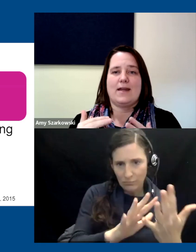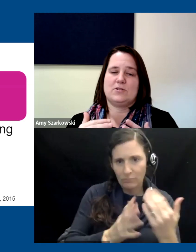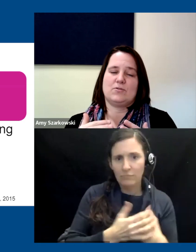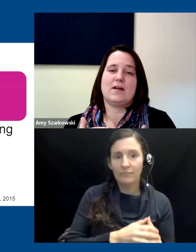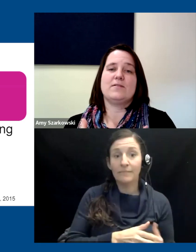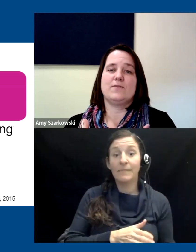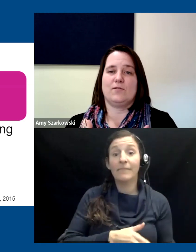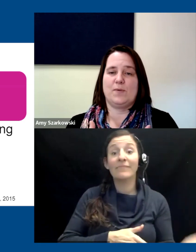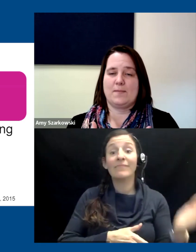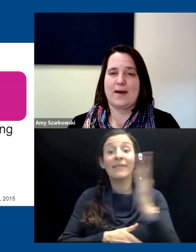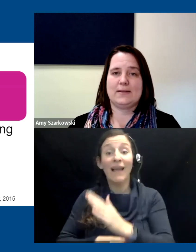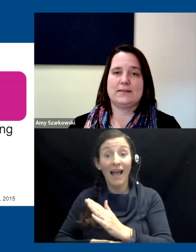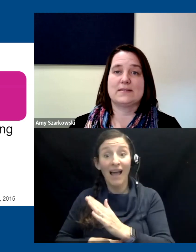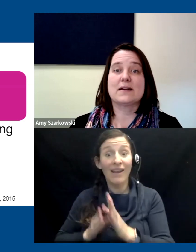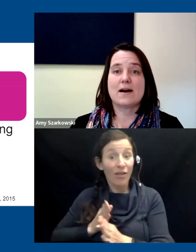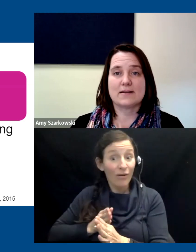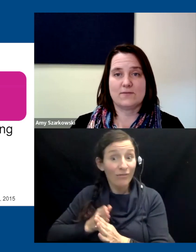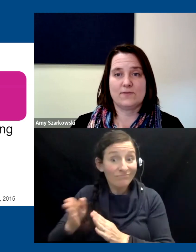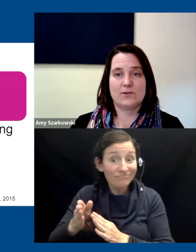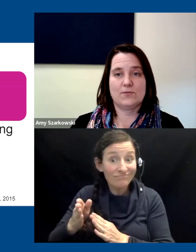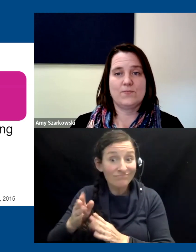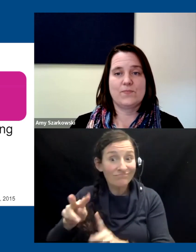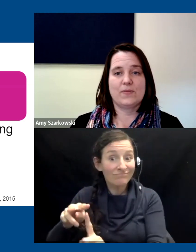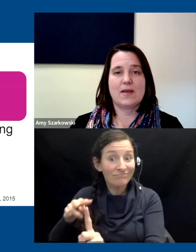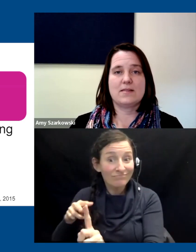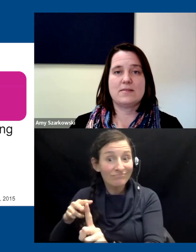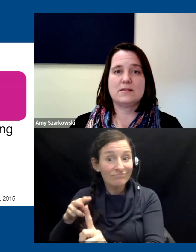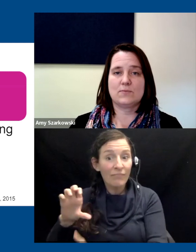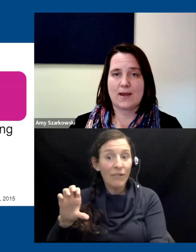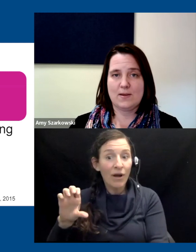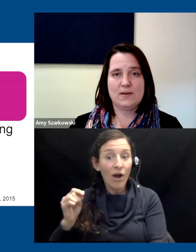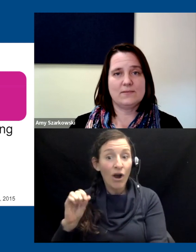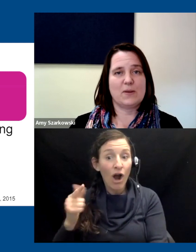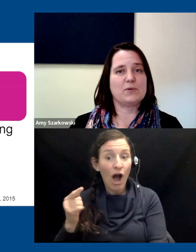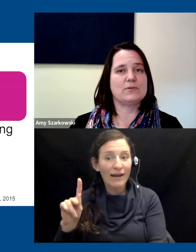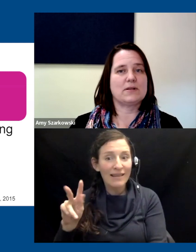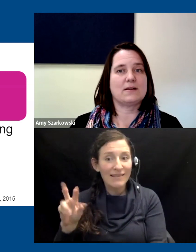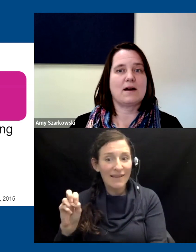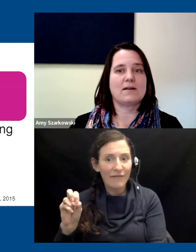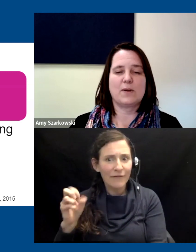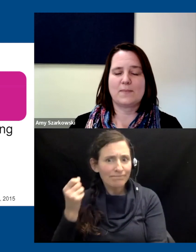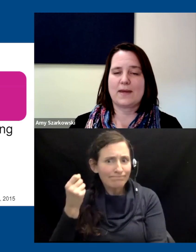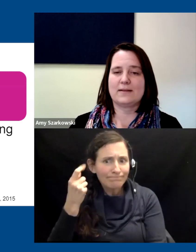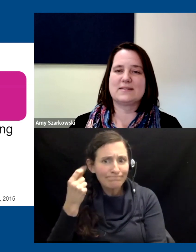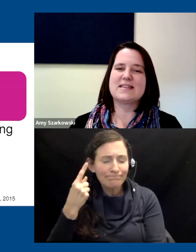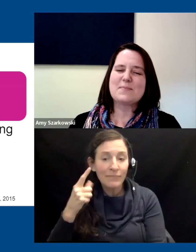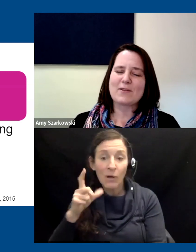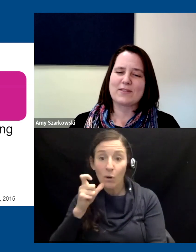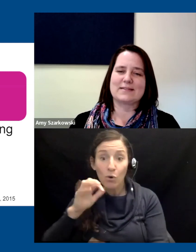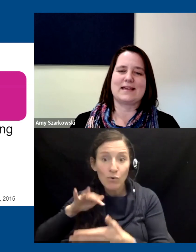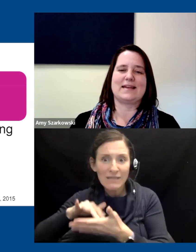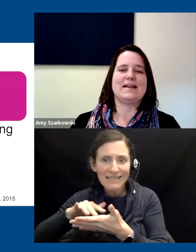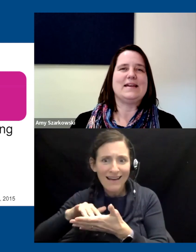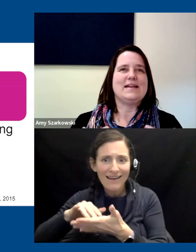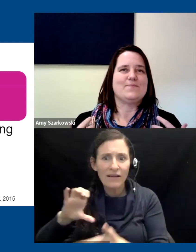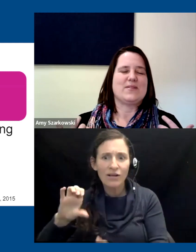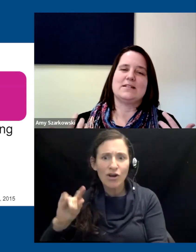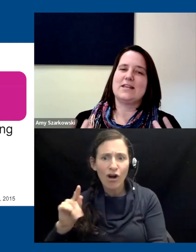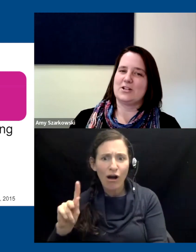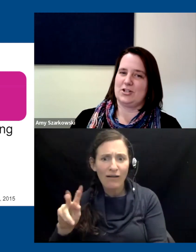Another lens or another view of pragmatics is the cognitive view. And in this way, people who study cognitive pragmatics think about things